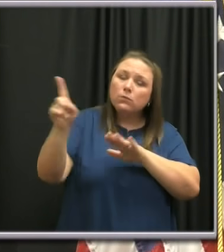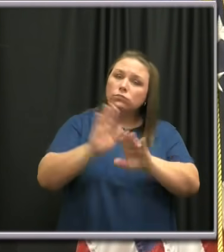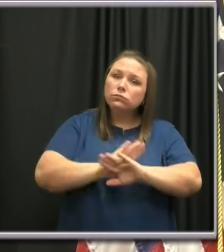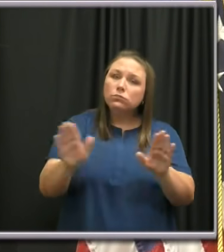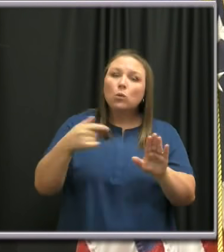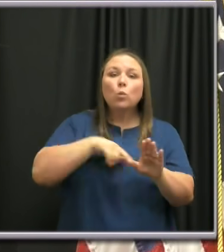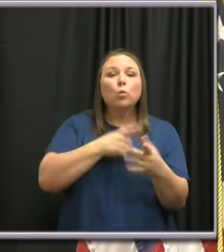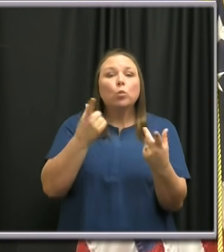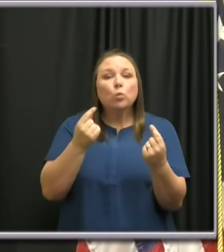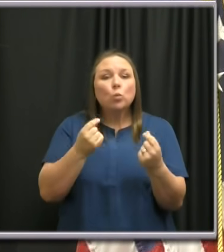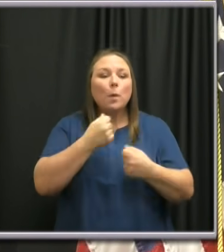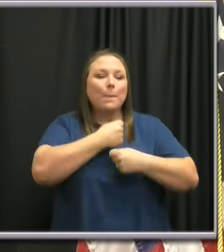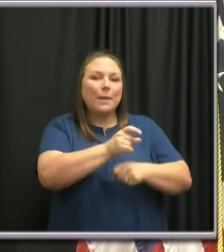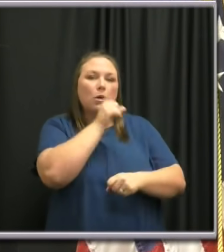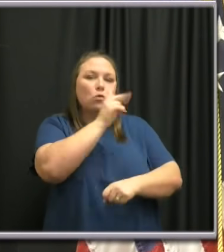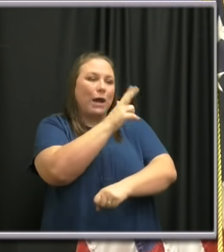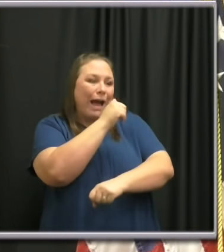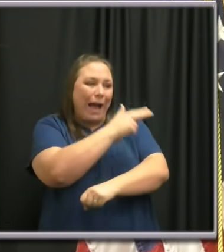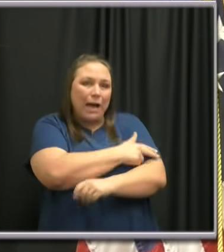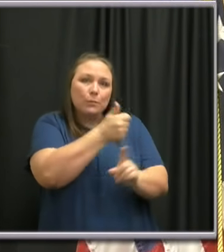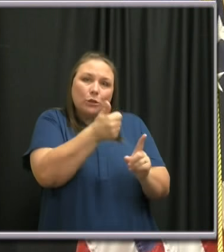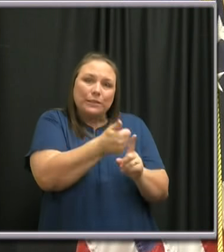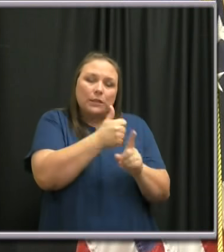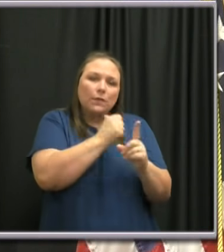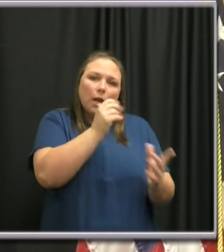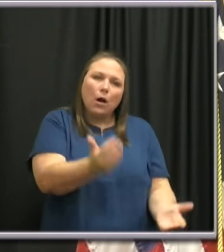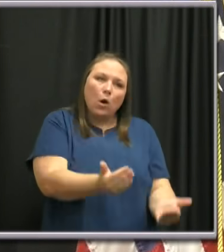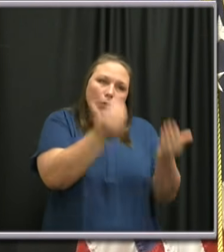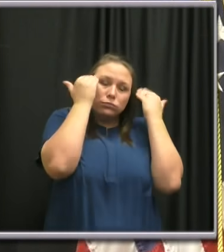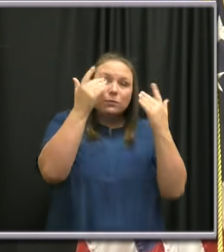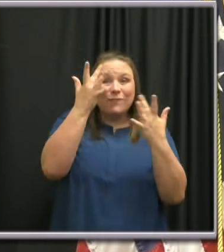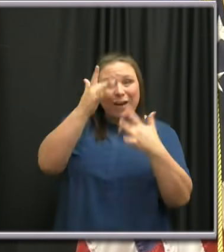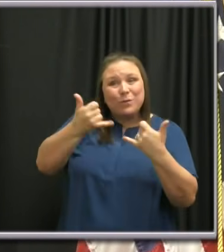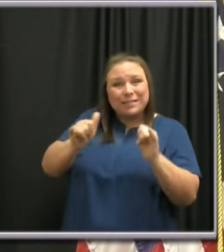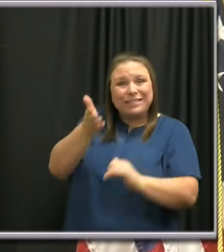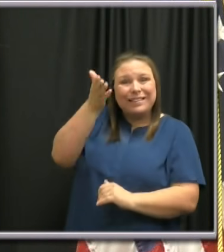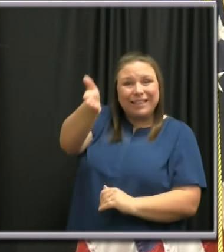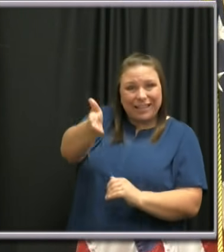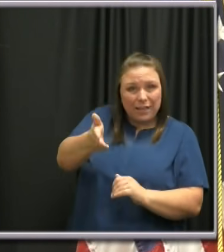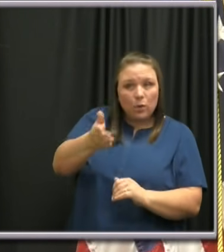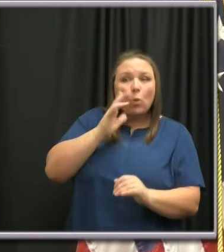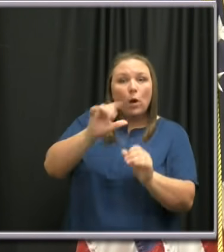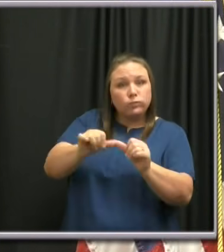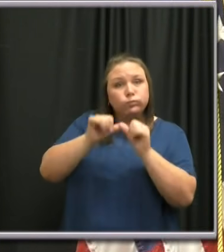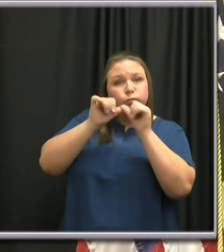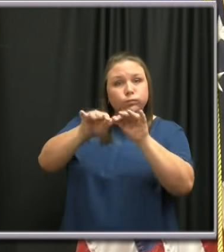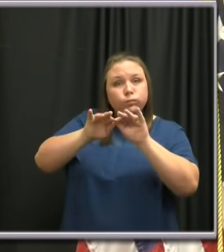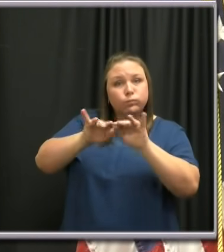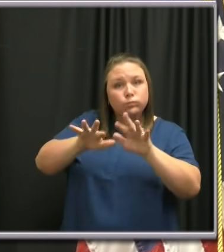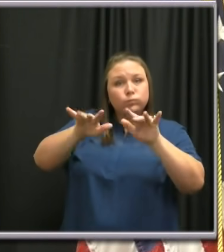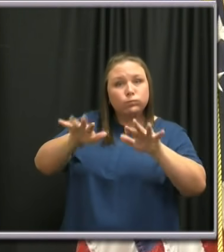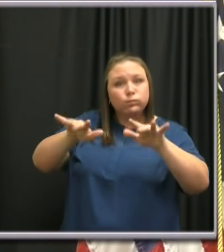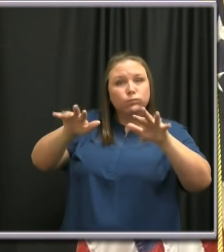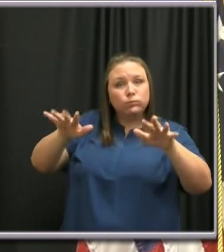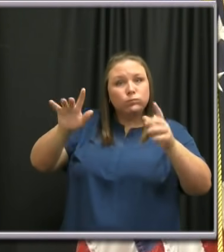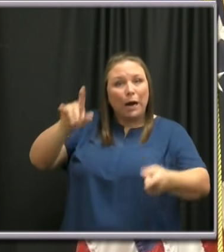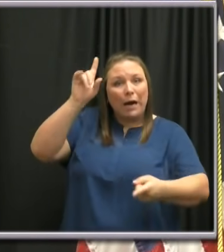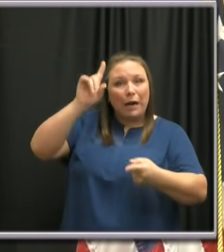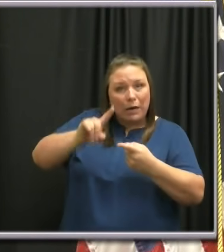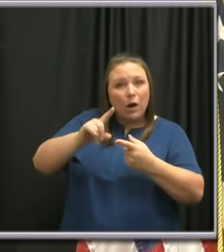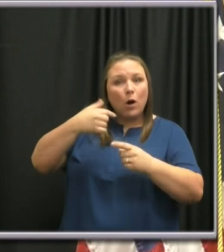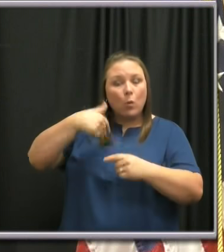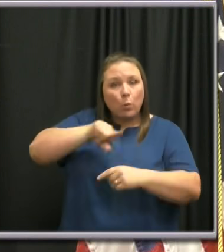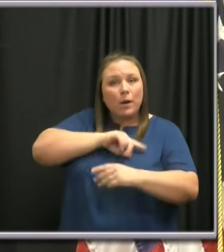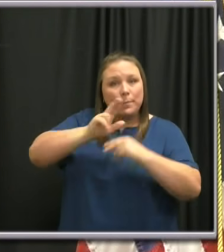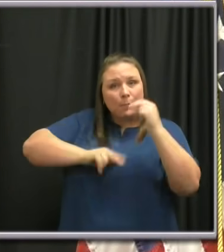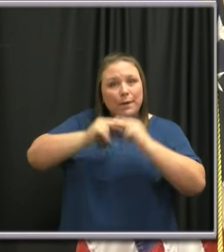to make sure our healthcare system is not overrun. The virus is still out there, and it's going to continue to spread until we have enough immunity